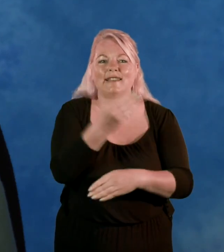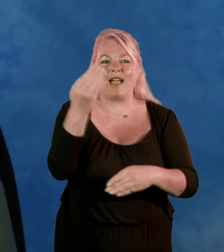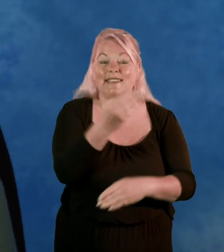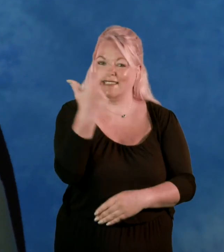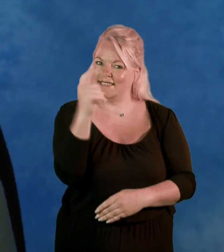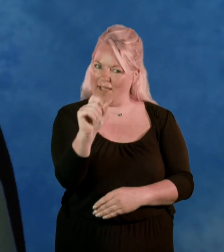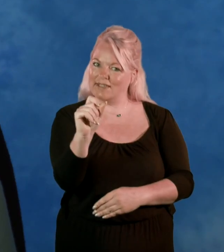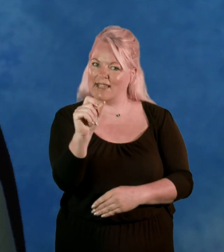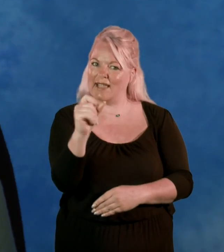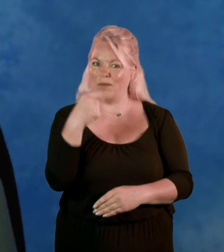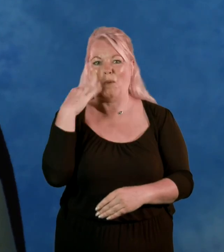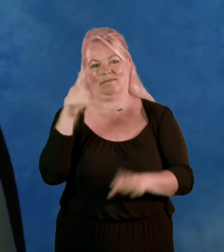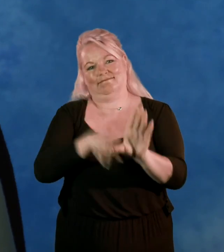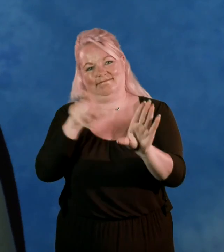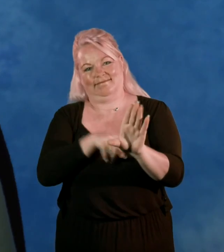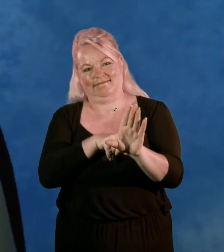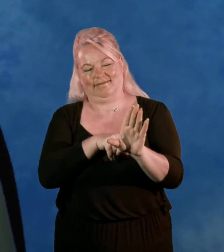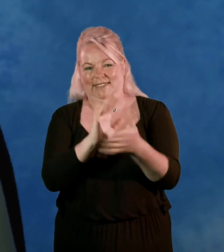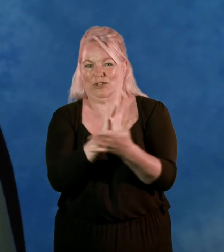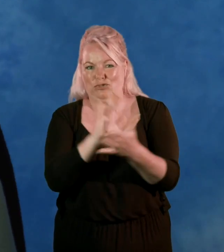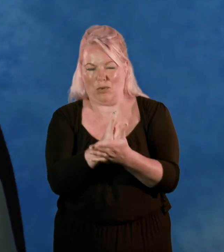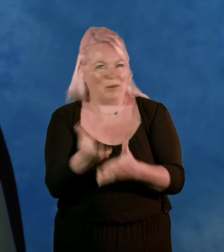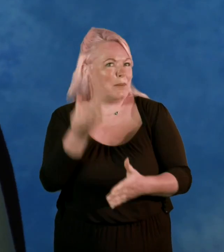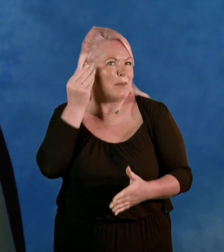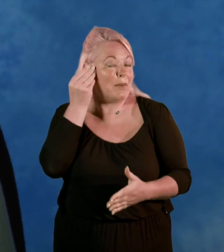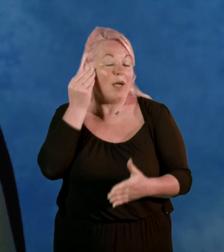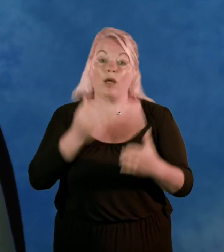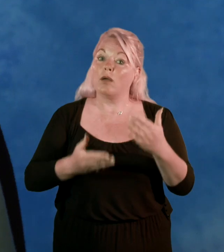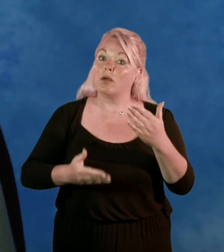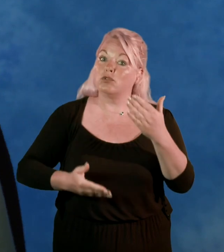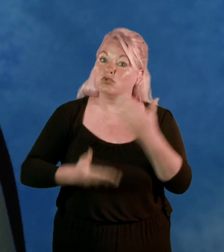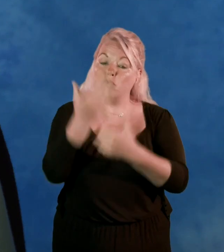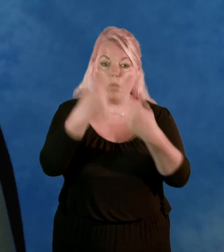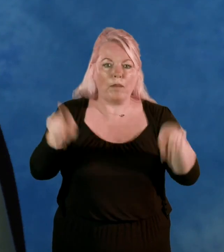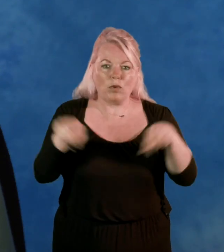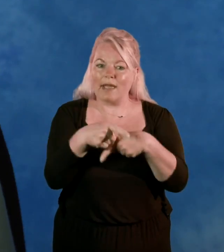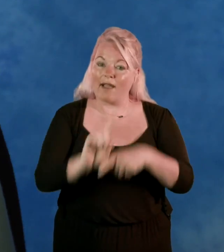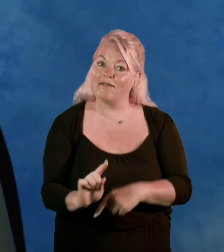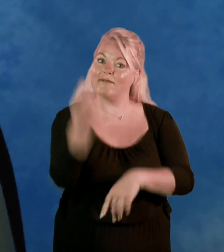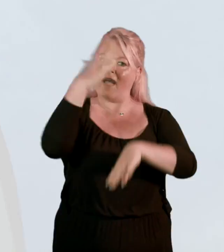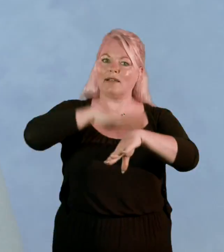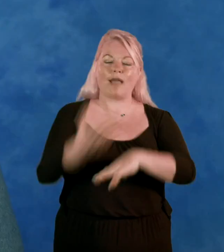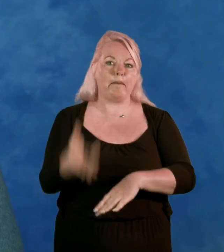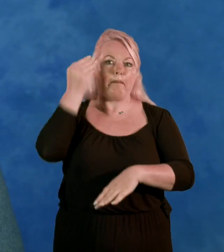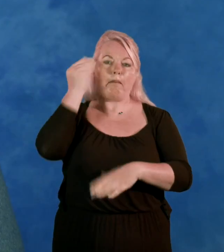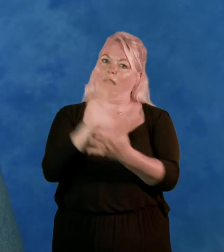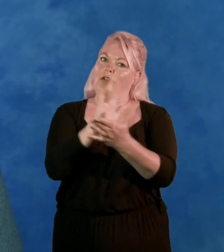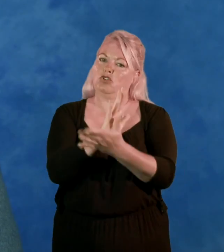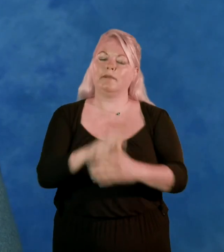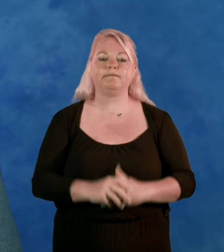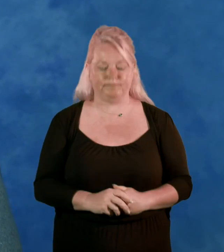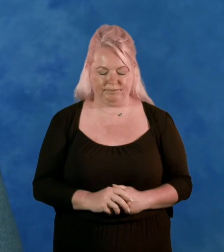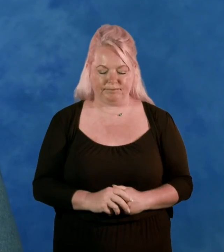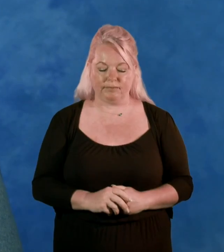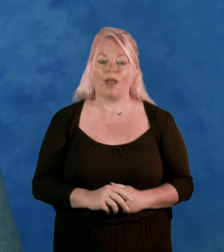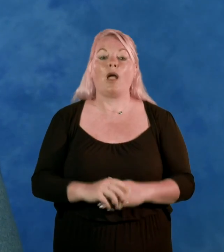my heyday, but new music that I've never heard before can be a great pleasure. I also